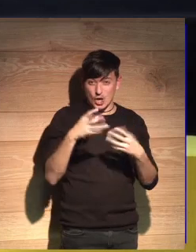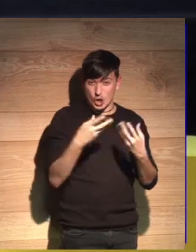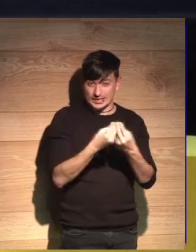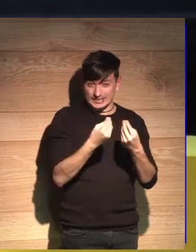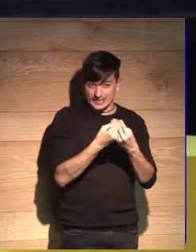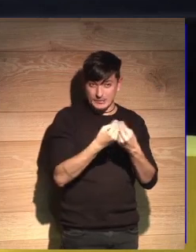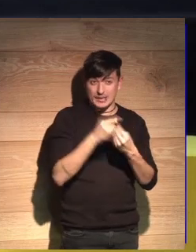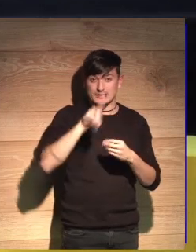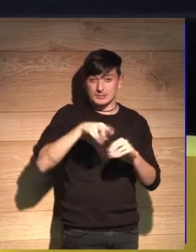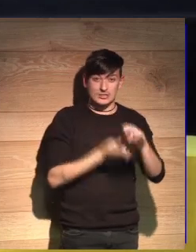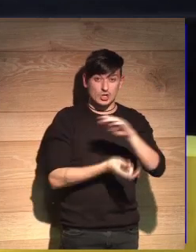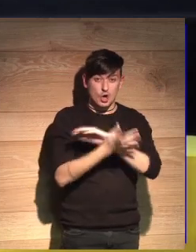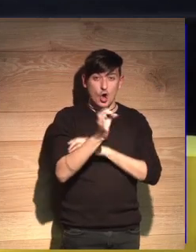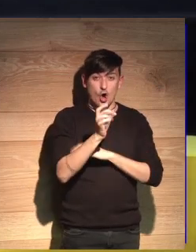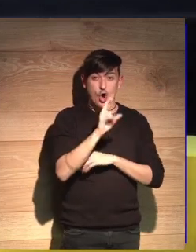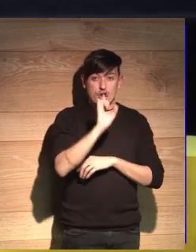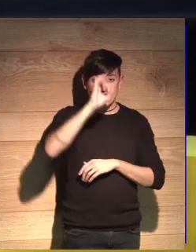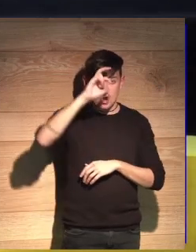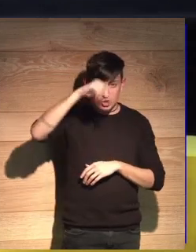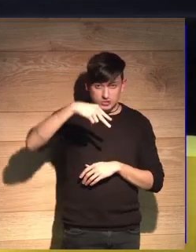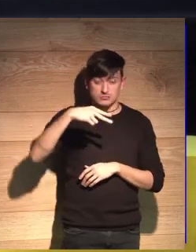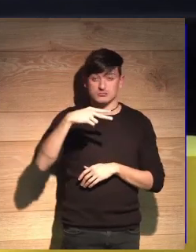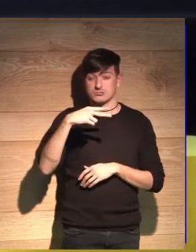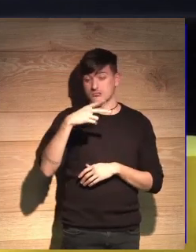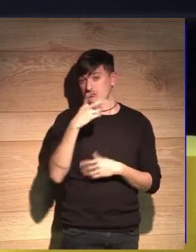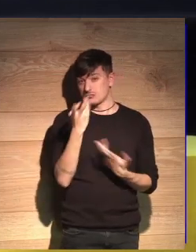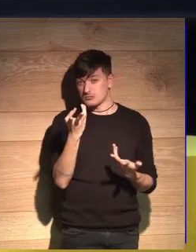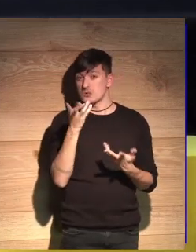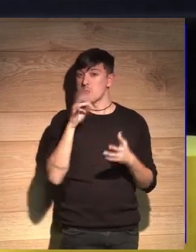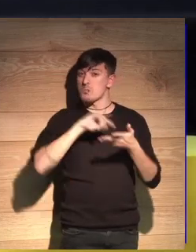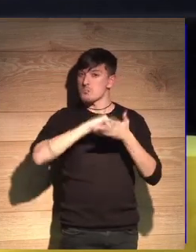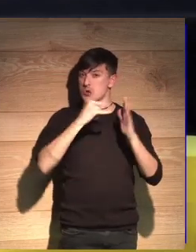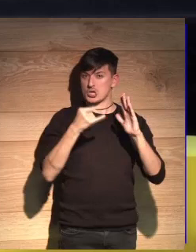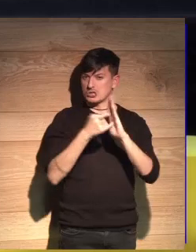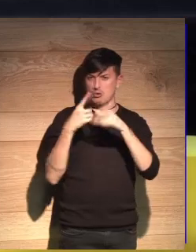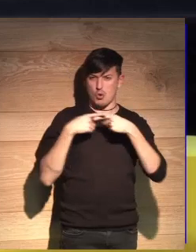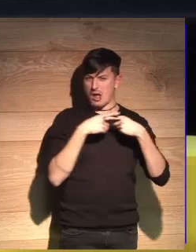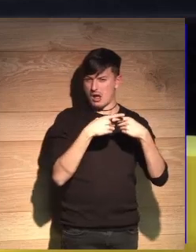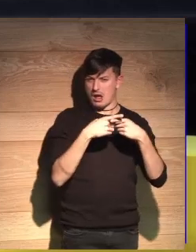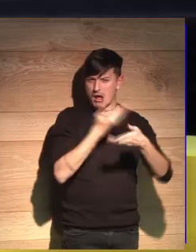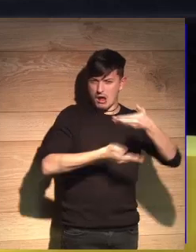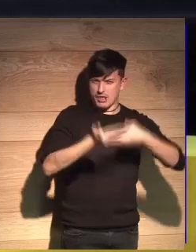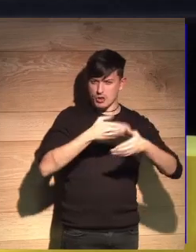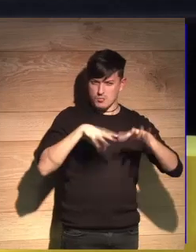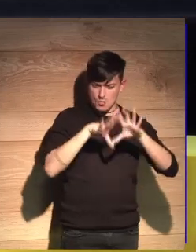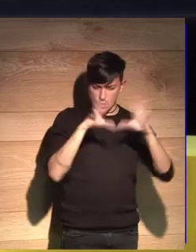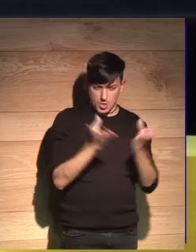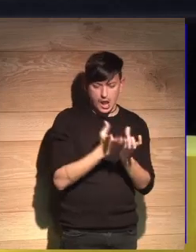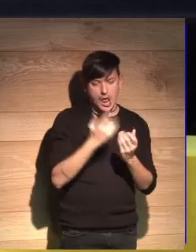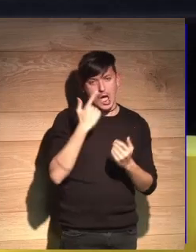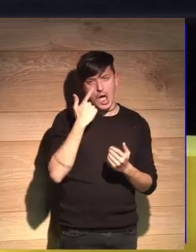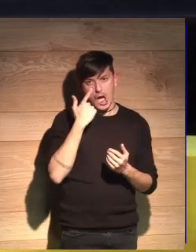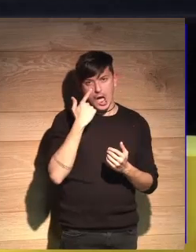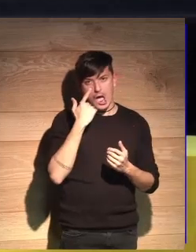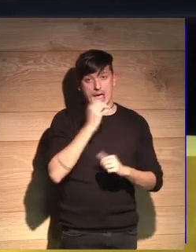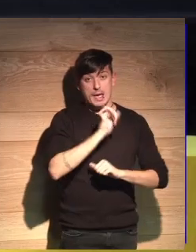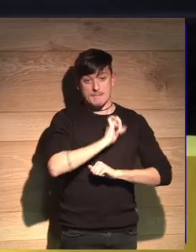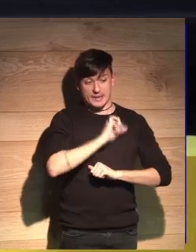and he is co-founder of Orion's Arm, a transhumanistic fictional global cooperation project that I